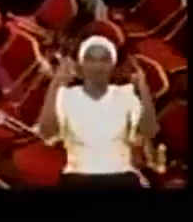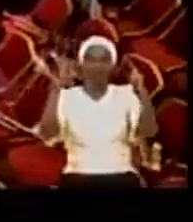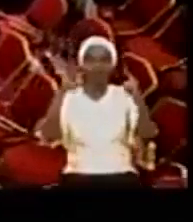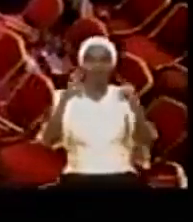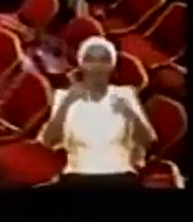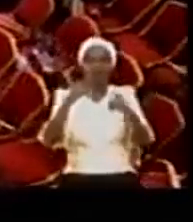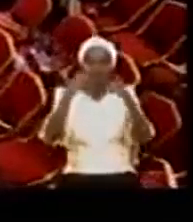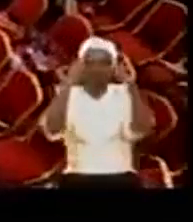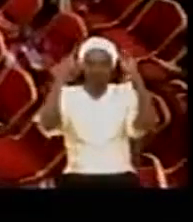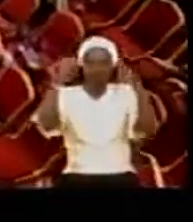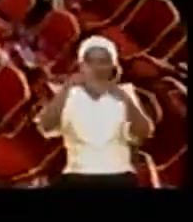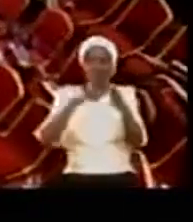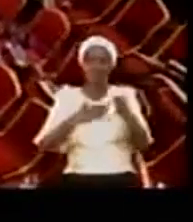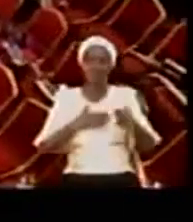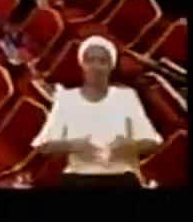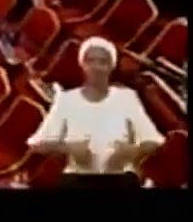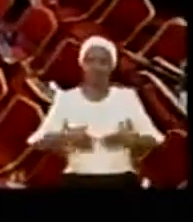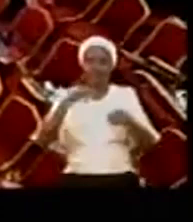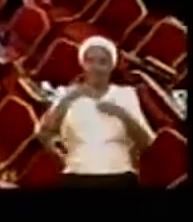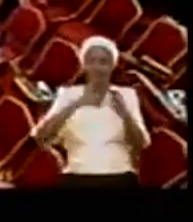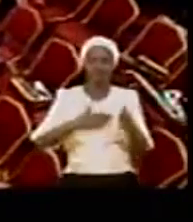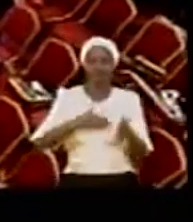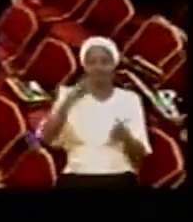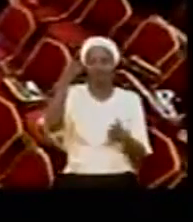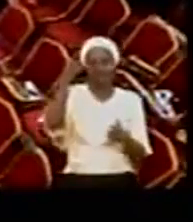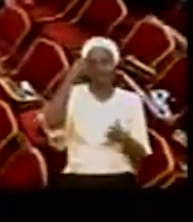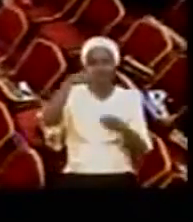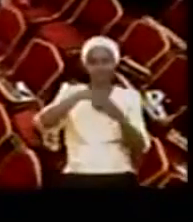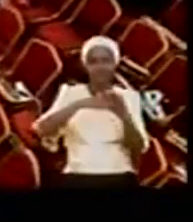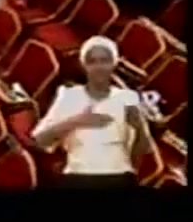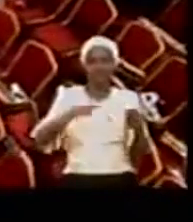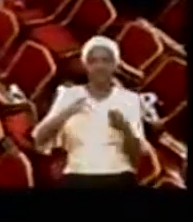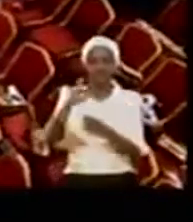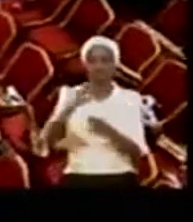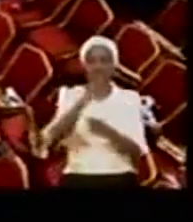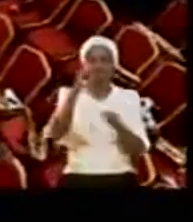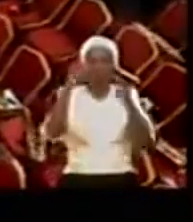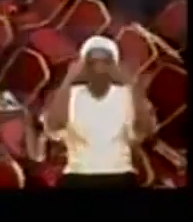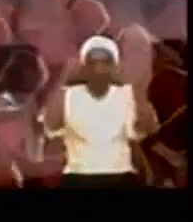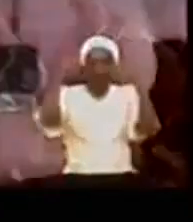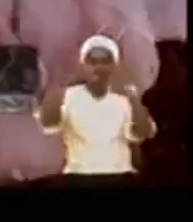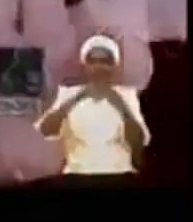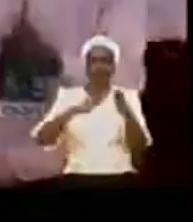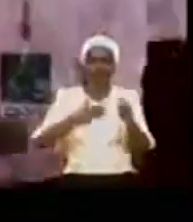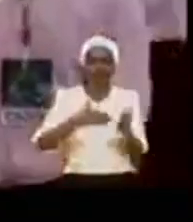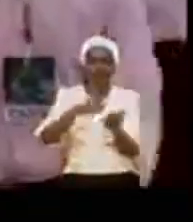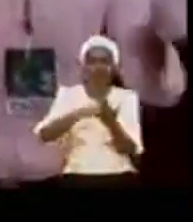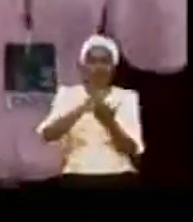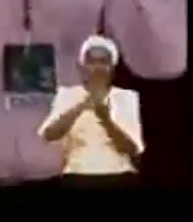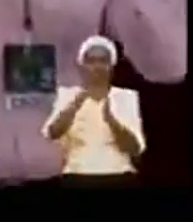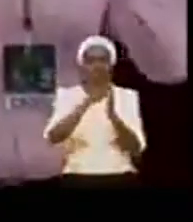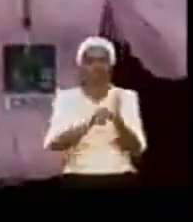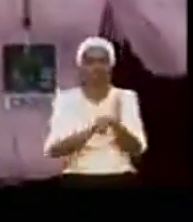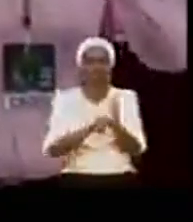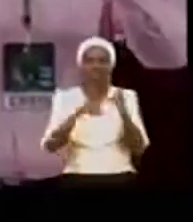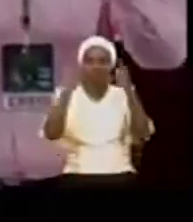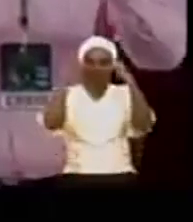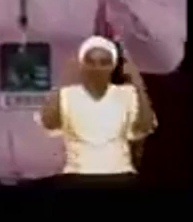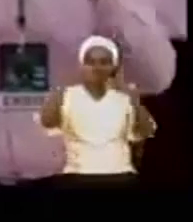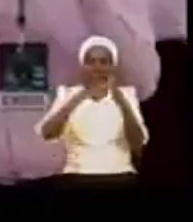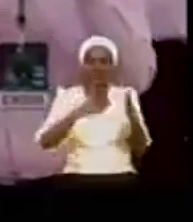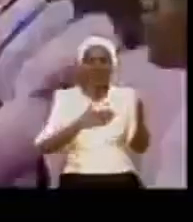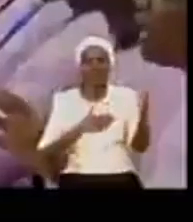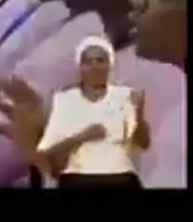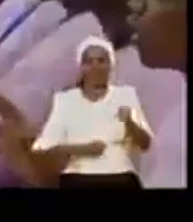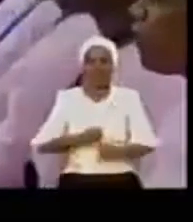breakthrough in my soul, breakthrough in my weakness, breakthrough in my struggle. You are the God, you are the